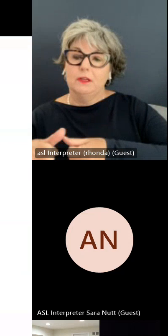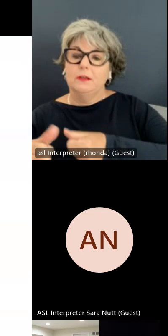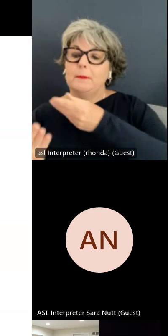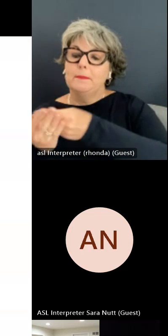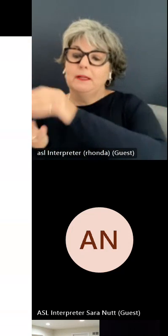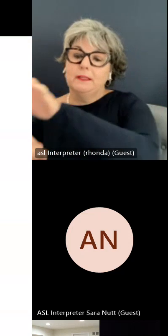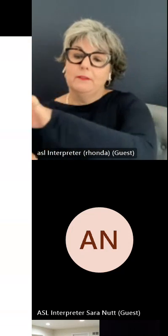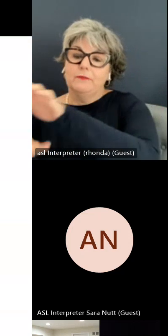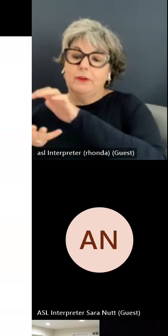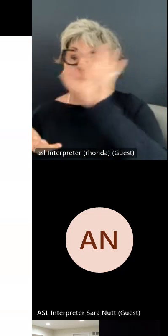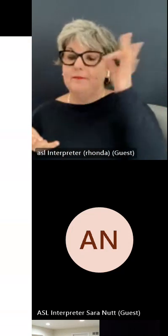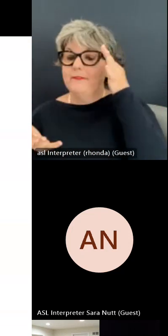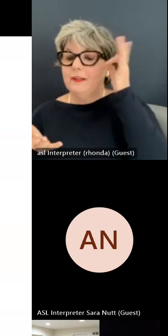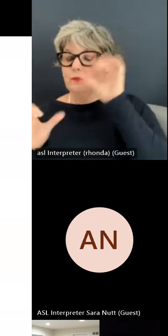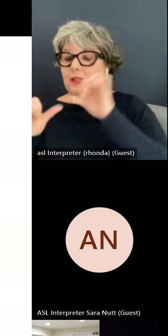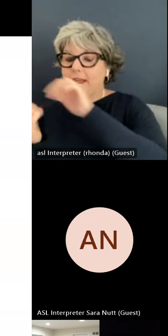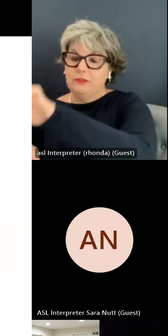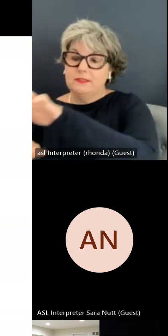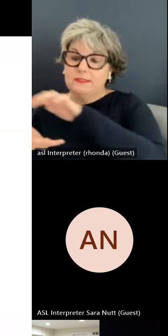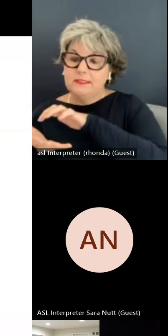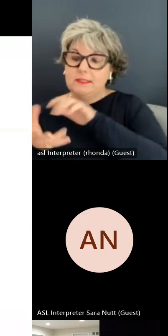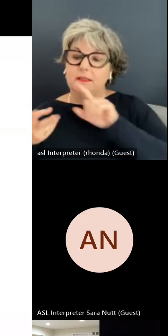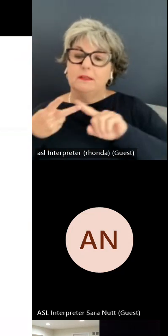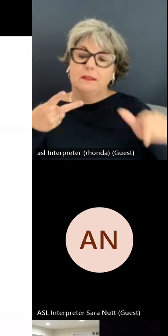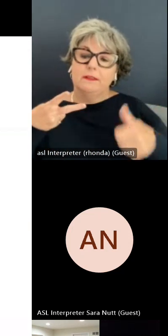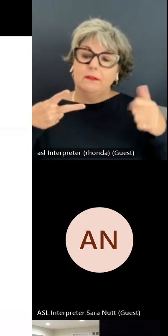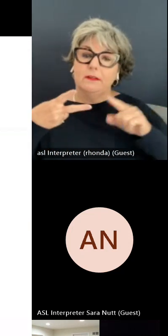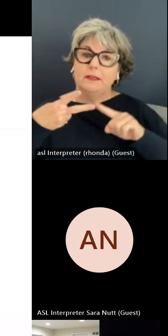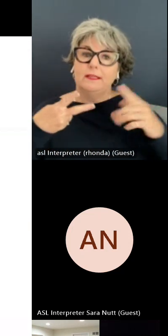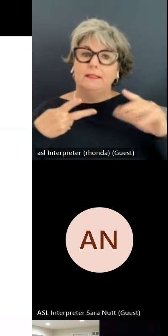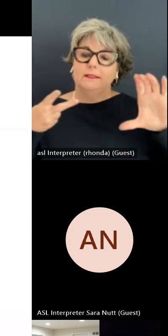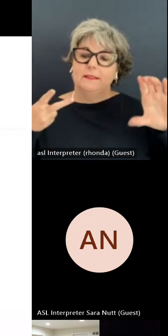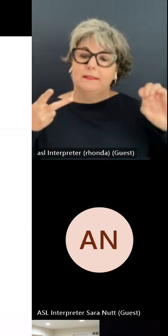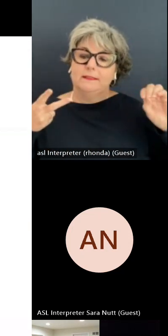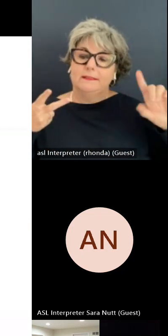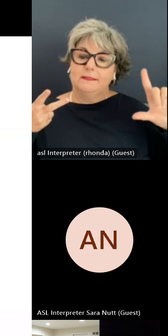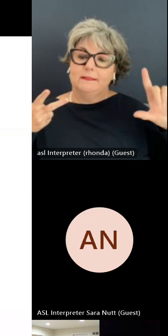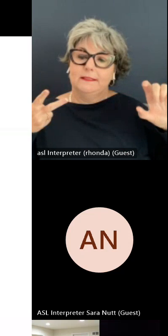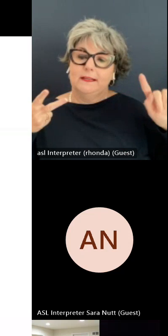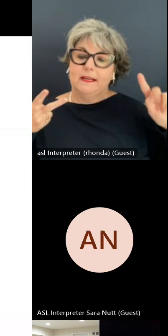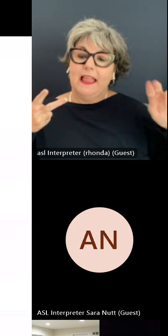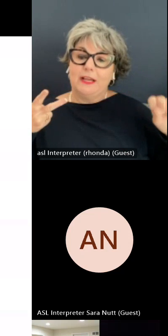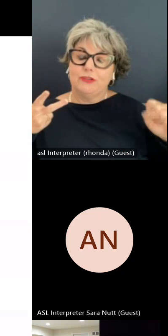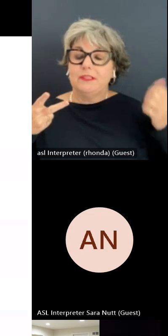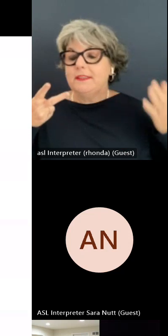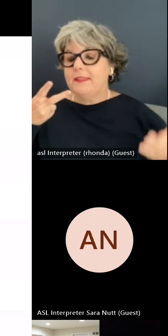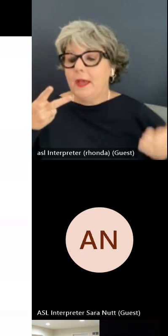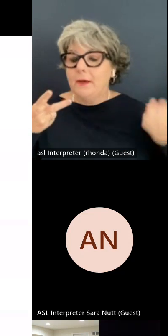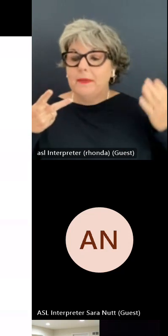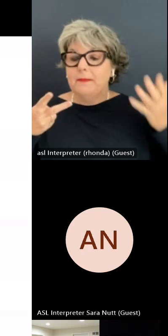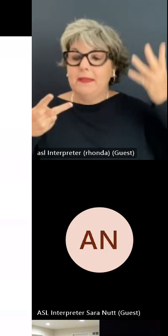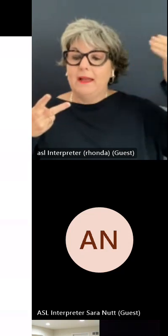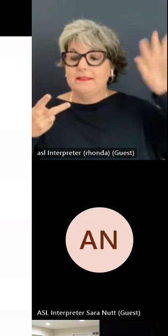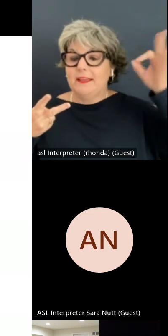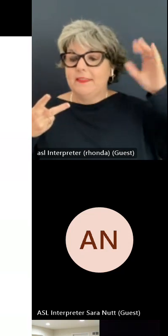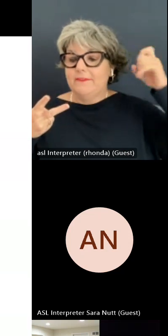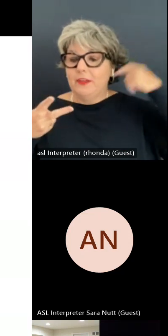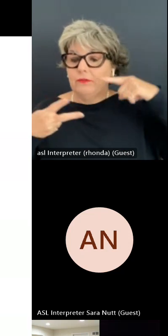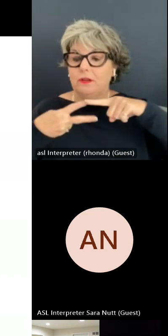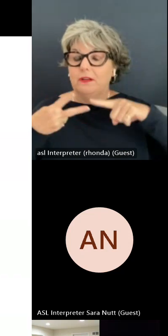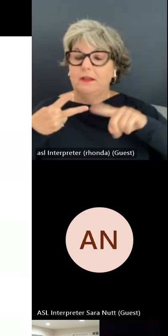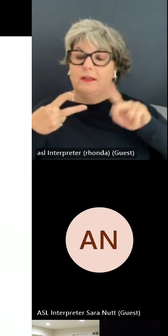from another federal agency. And then there's collections from revenue sources, which may be outside the federal government,